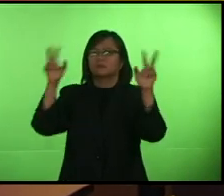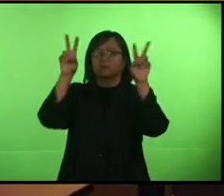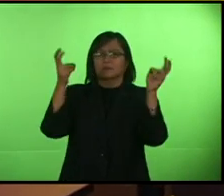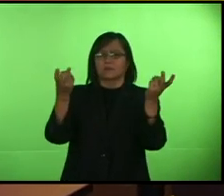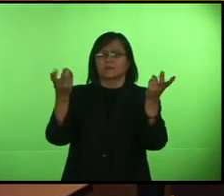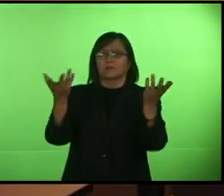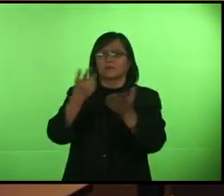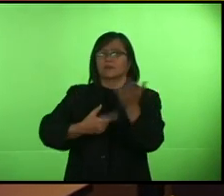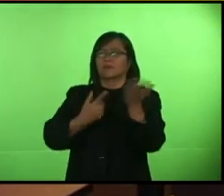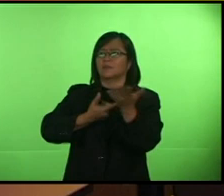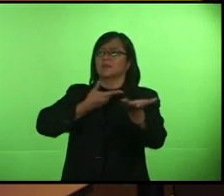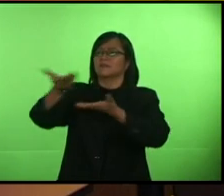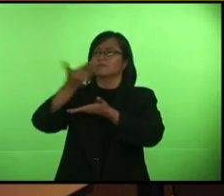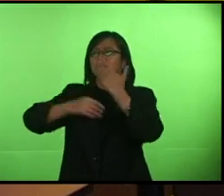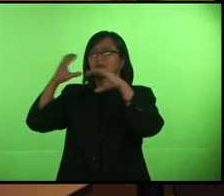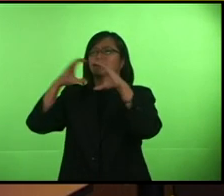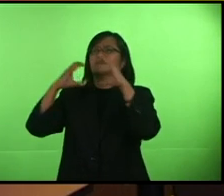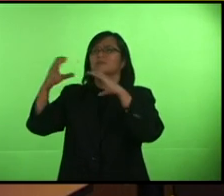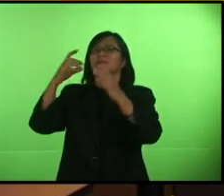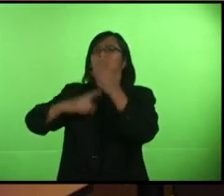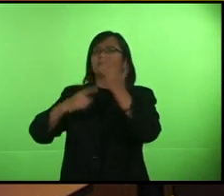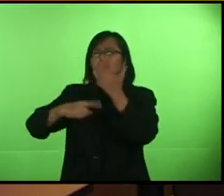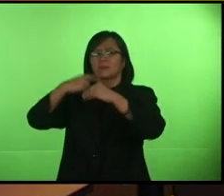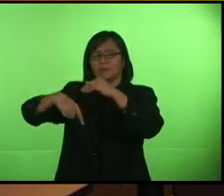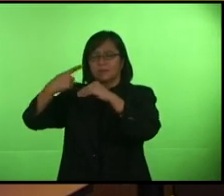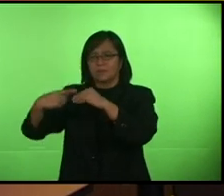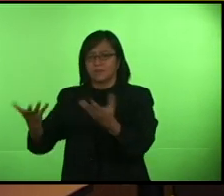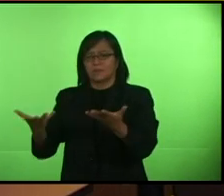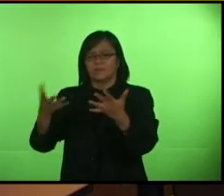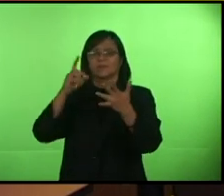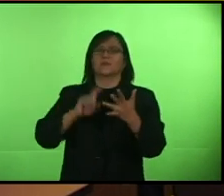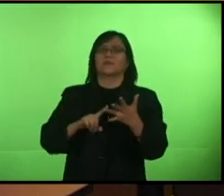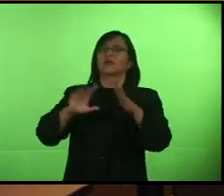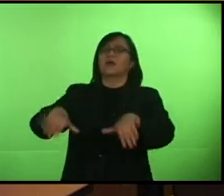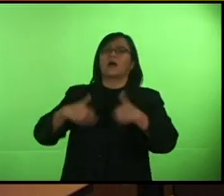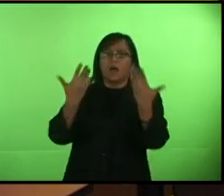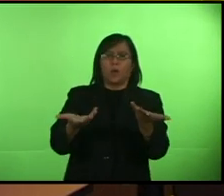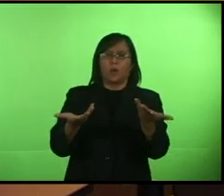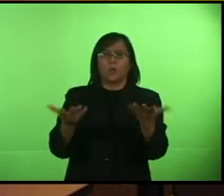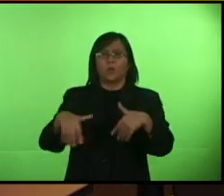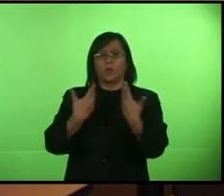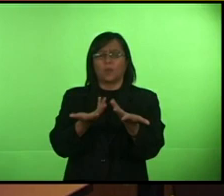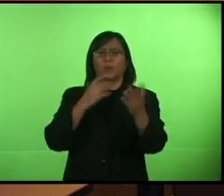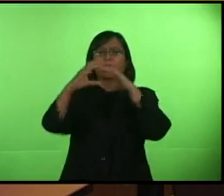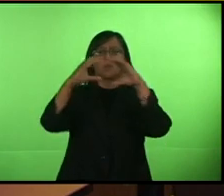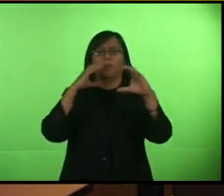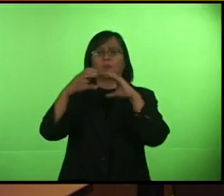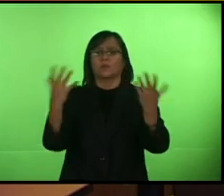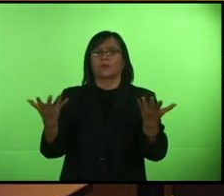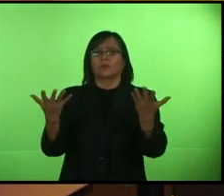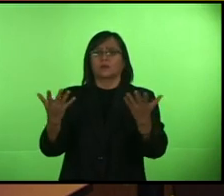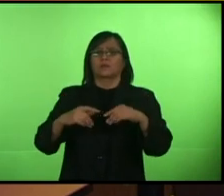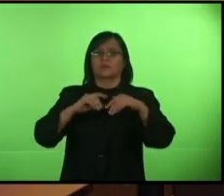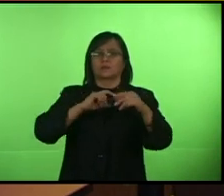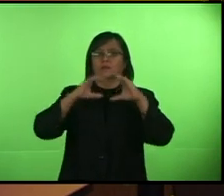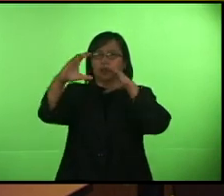about? So what is the message that you want to talk about to your friend? How? How are you going to talk to her? Do you want to